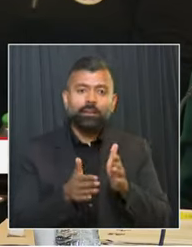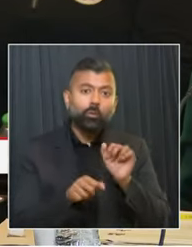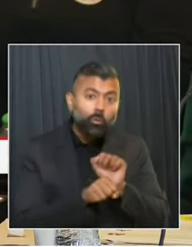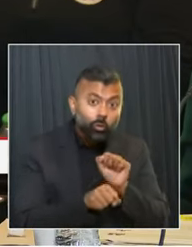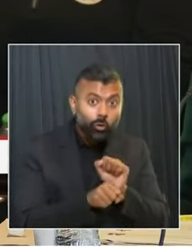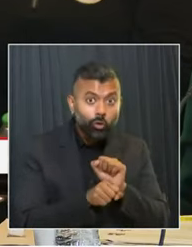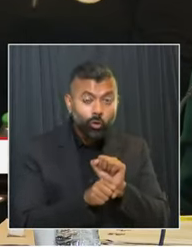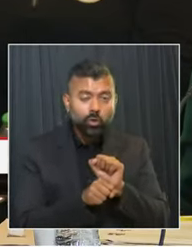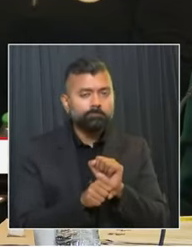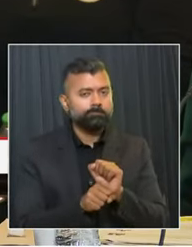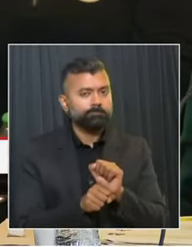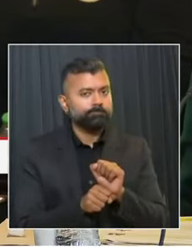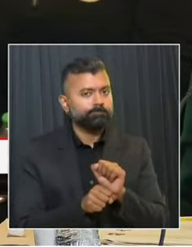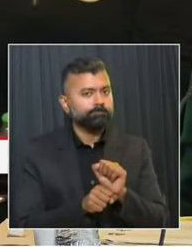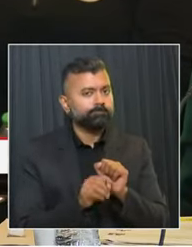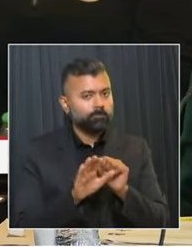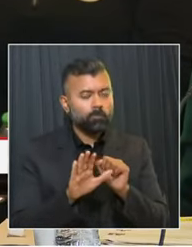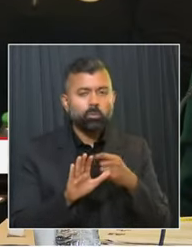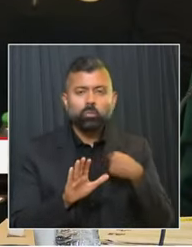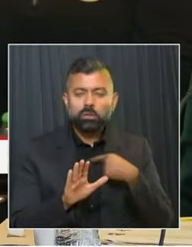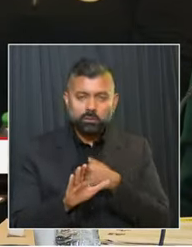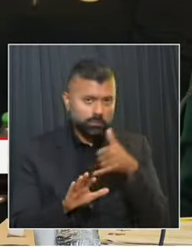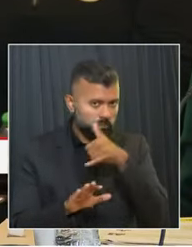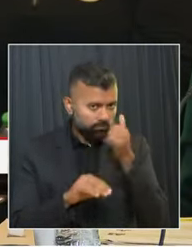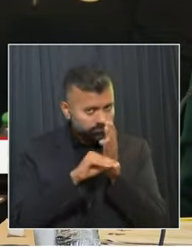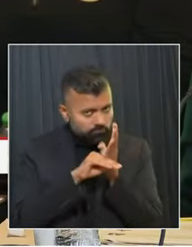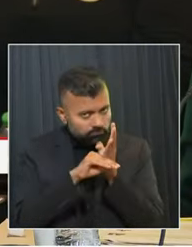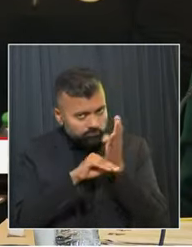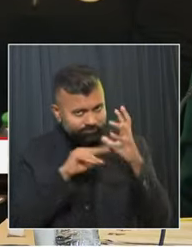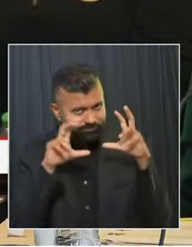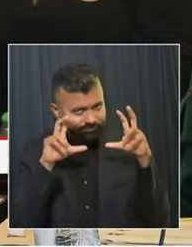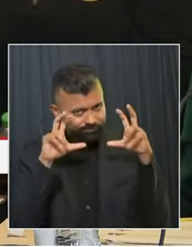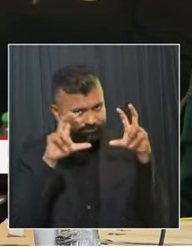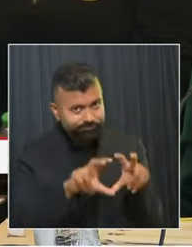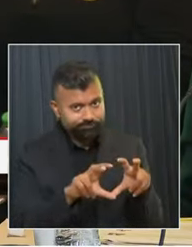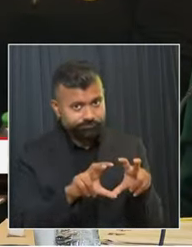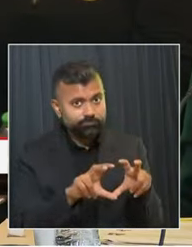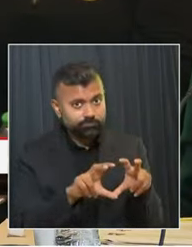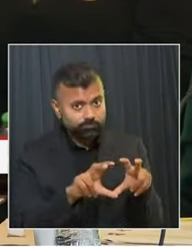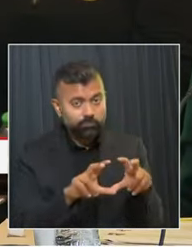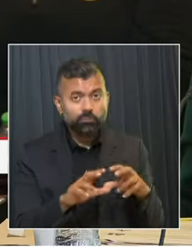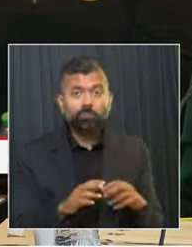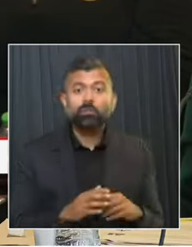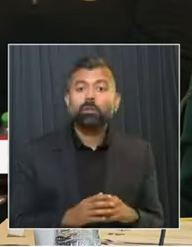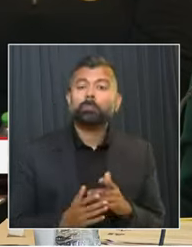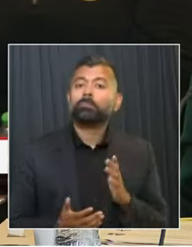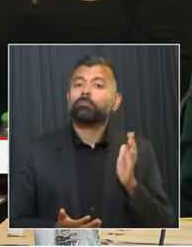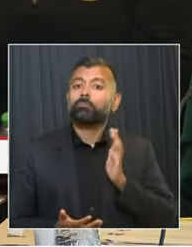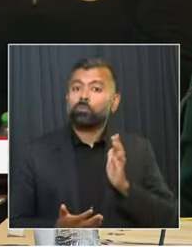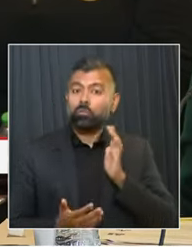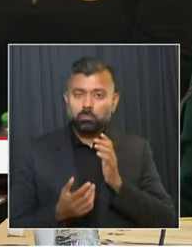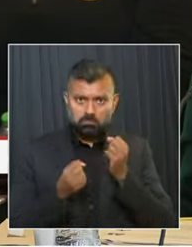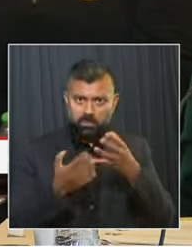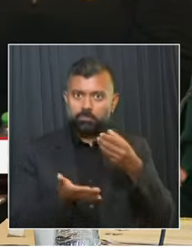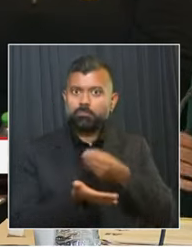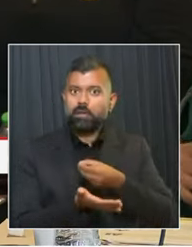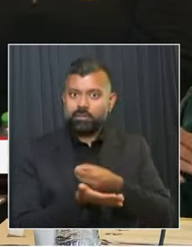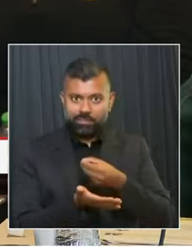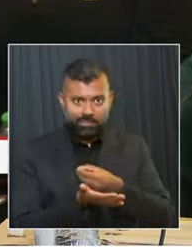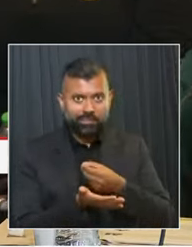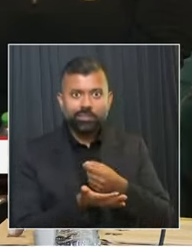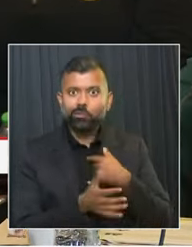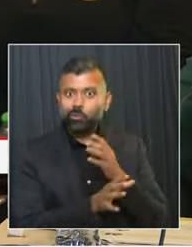there was a significant amount of what I call unbudgeted excess revenue that had not been